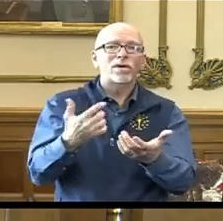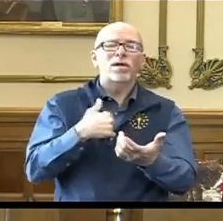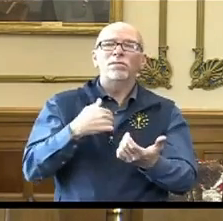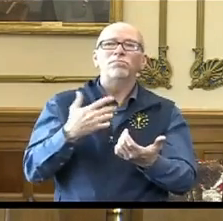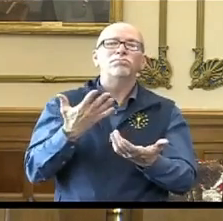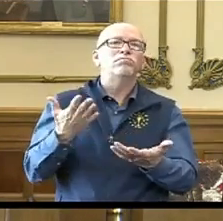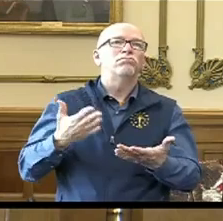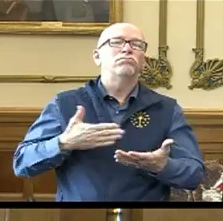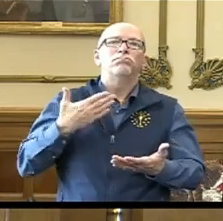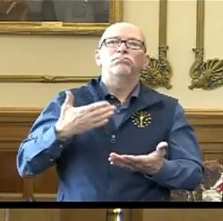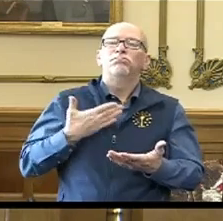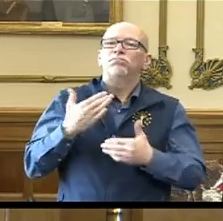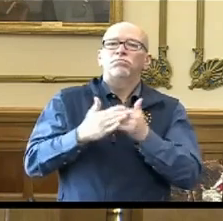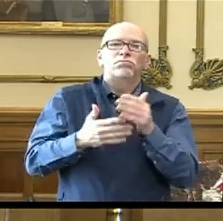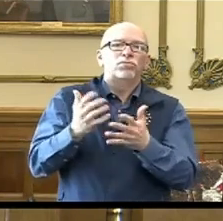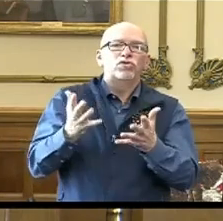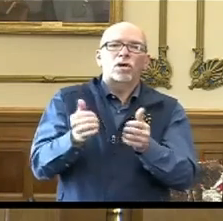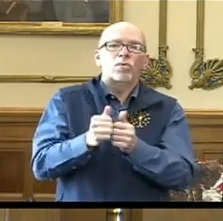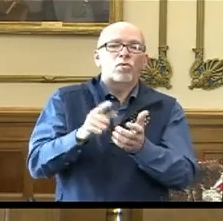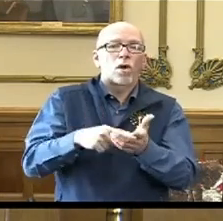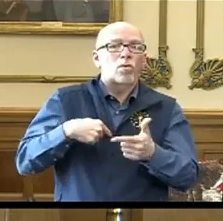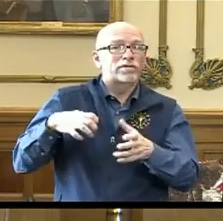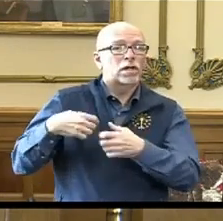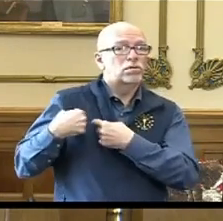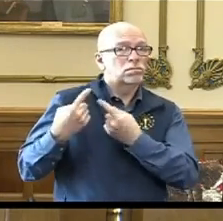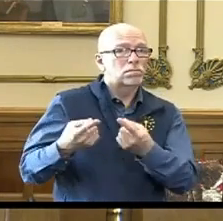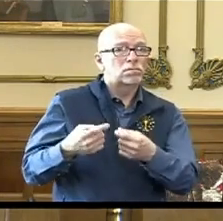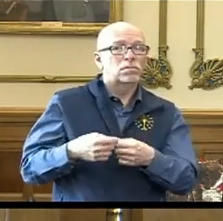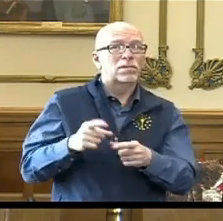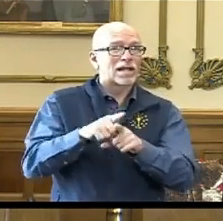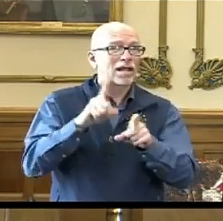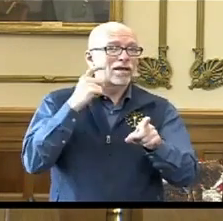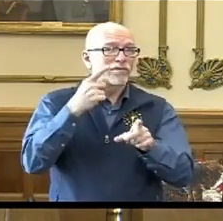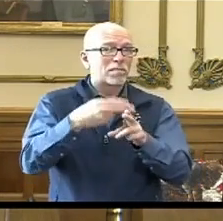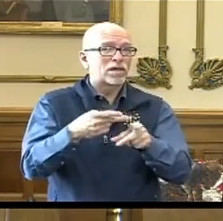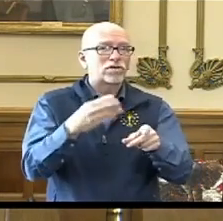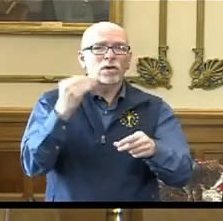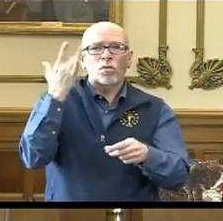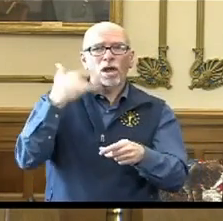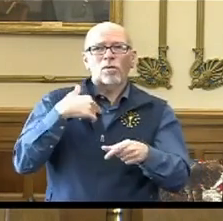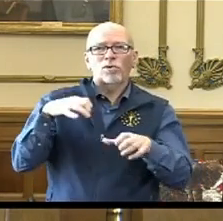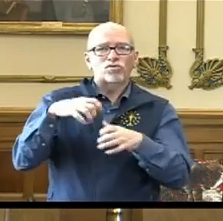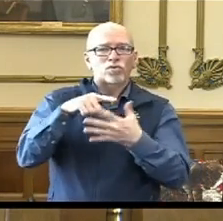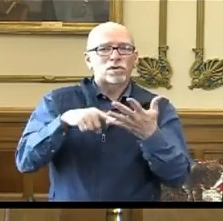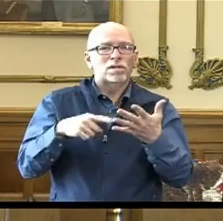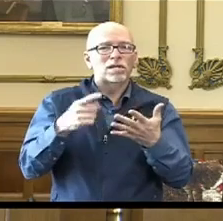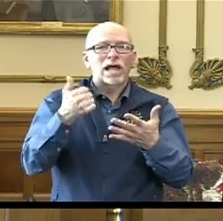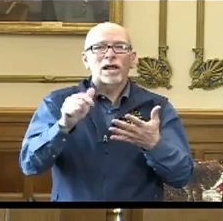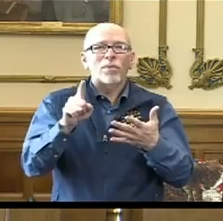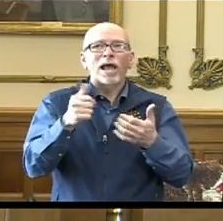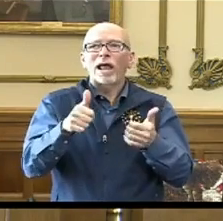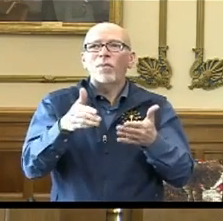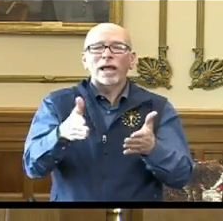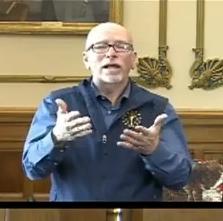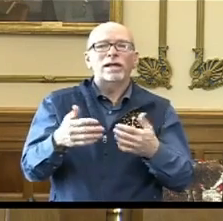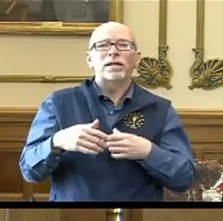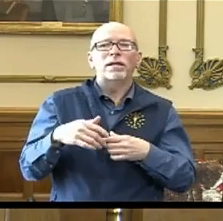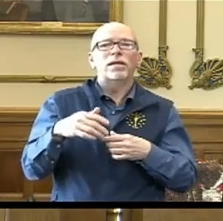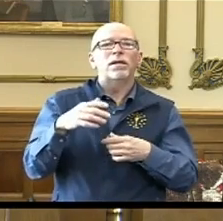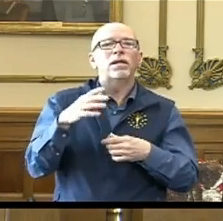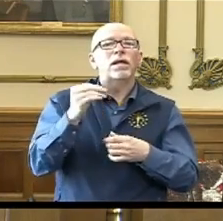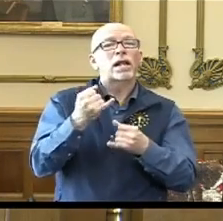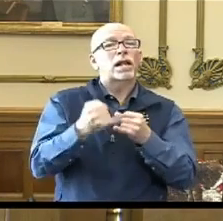am perfectly comfortable talking about what we've done, like the governor mentioned, and why we're doing it anywhere, anyway. And